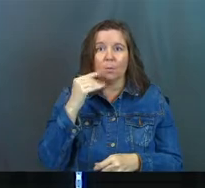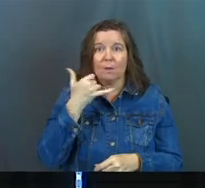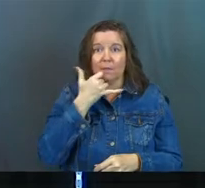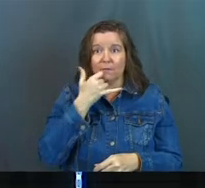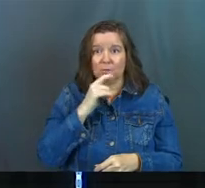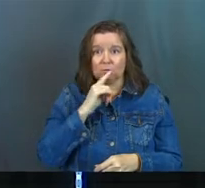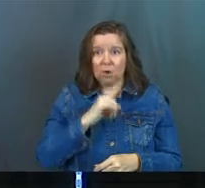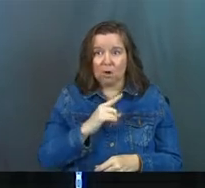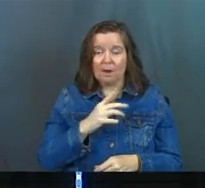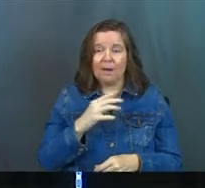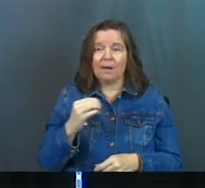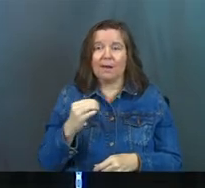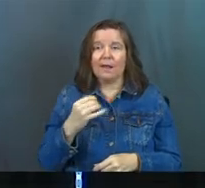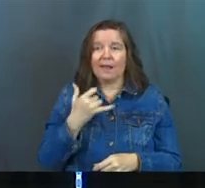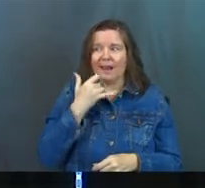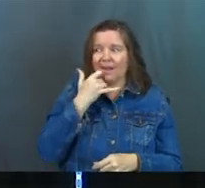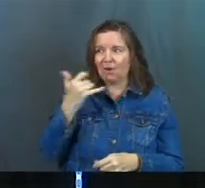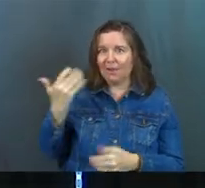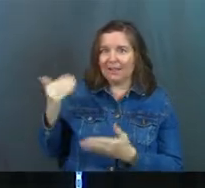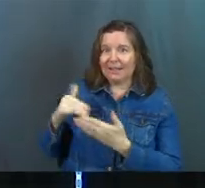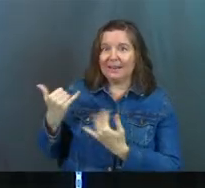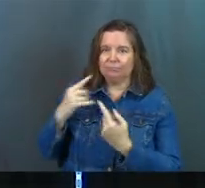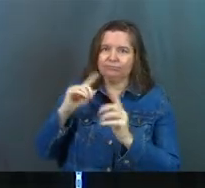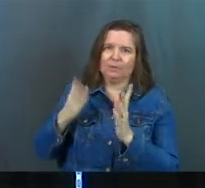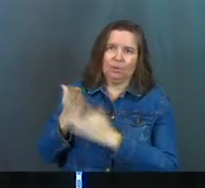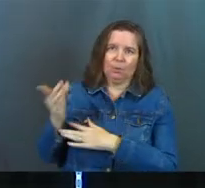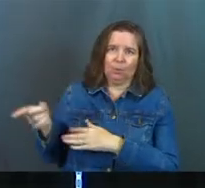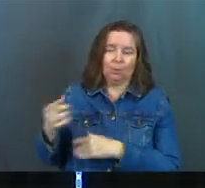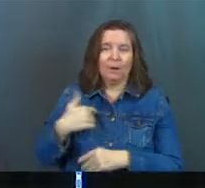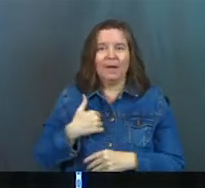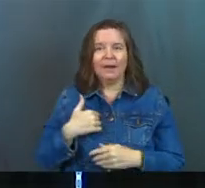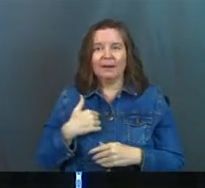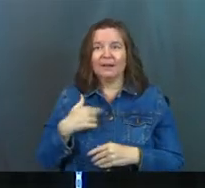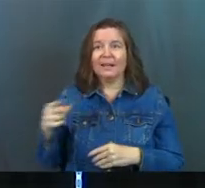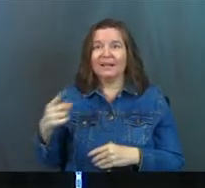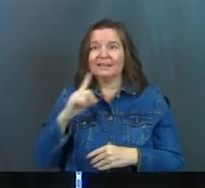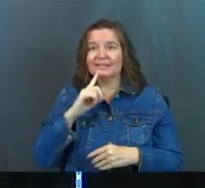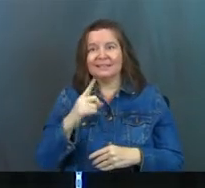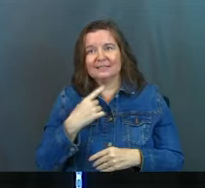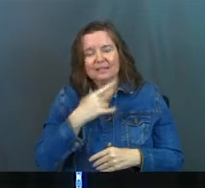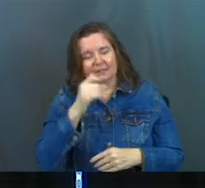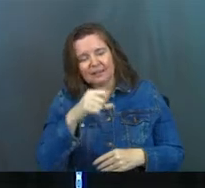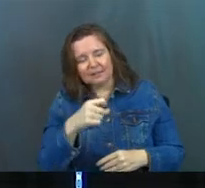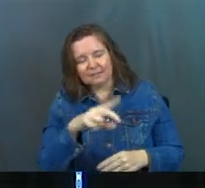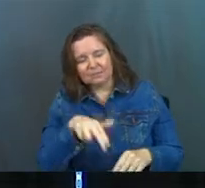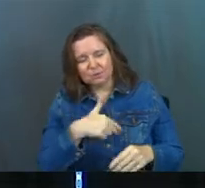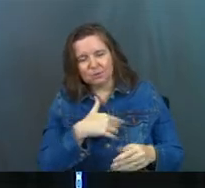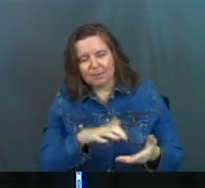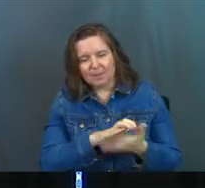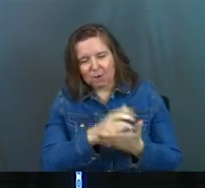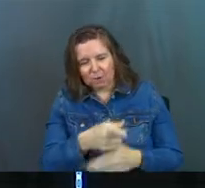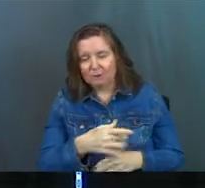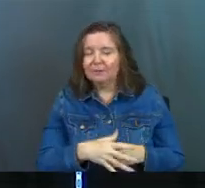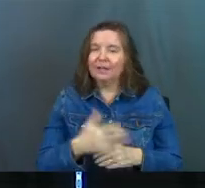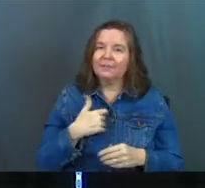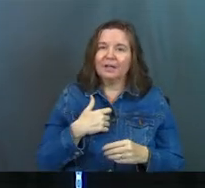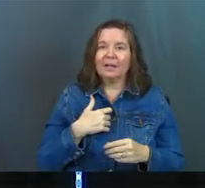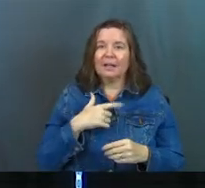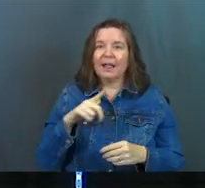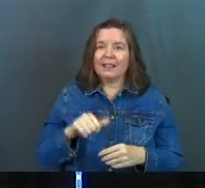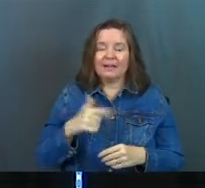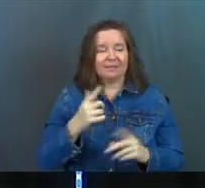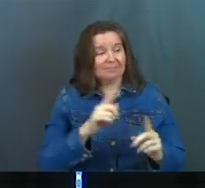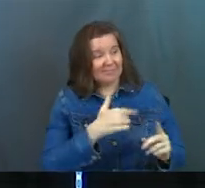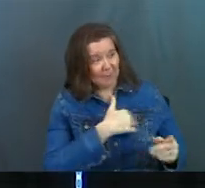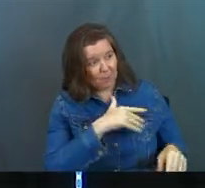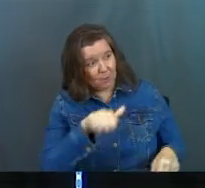are, and I call him again. And this time I get through, and I walk, and he says, yes, yes, you can have her hand in marriage. So I then go up to Linda, and I'm